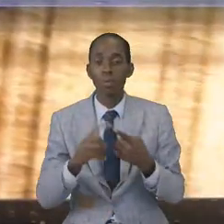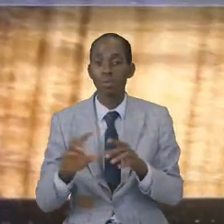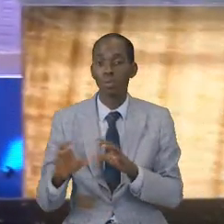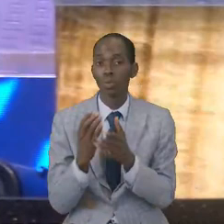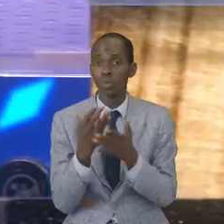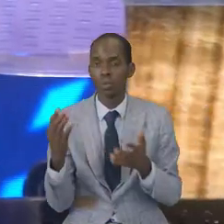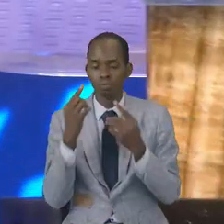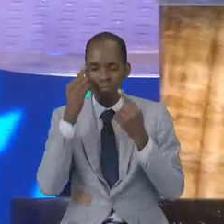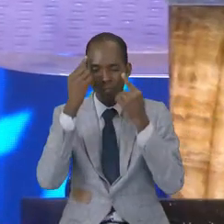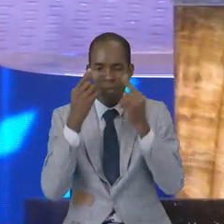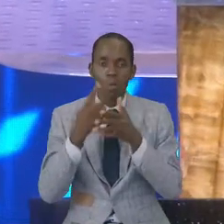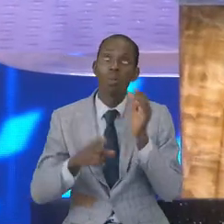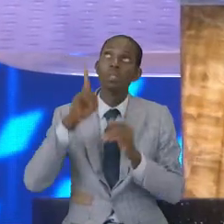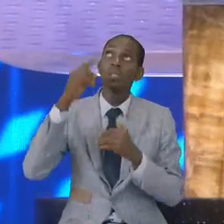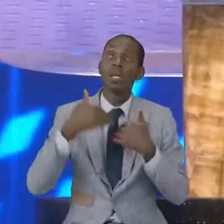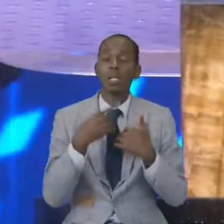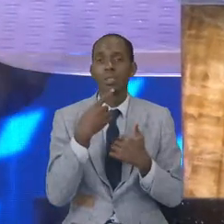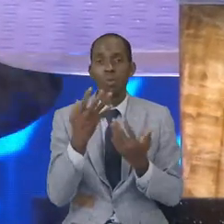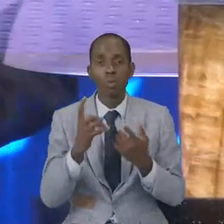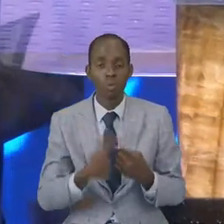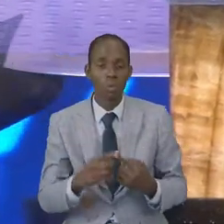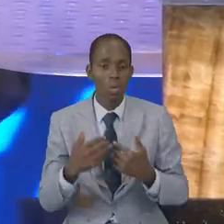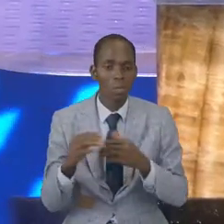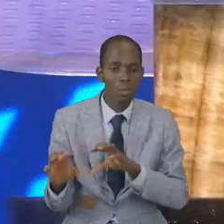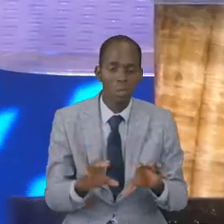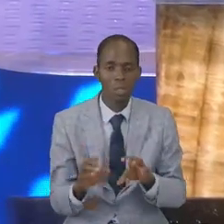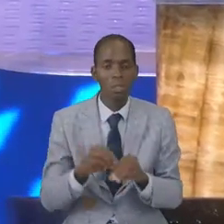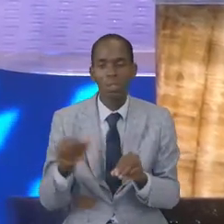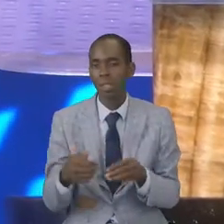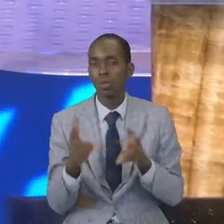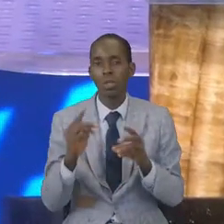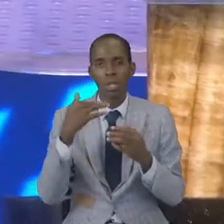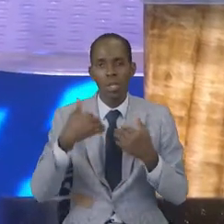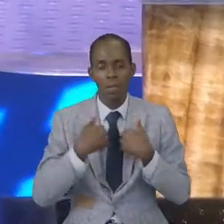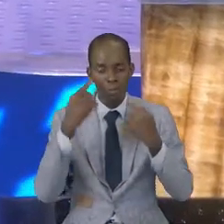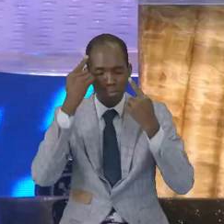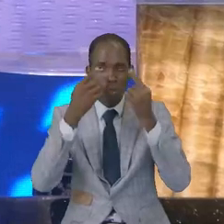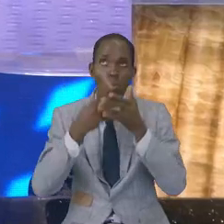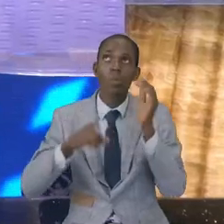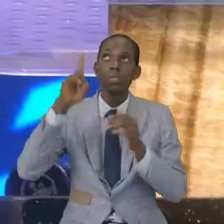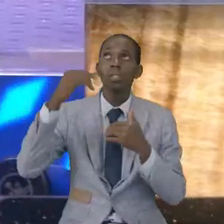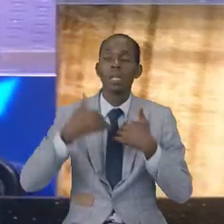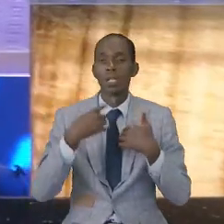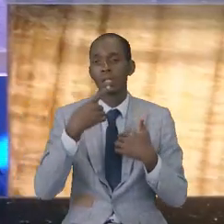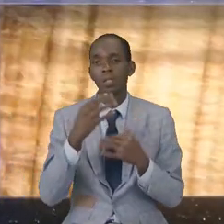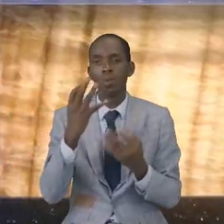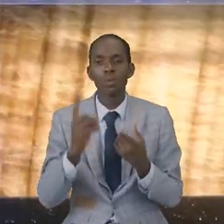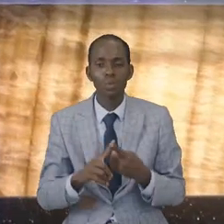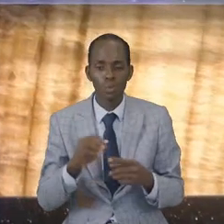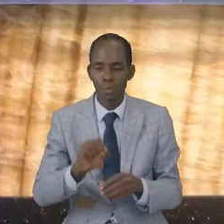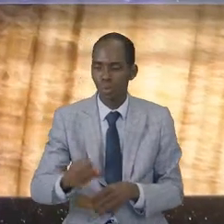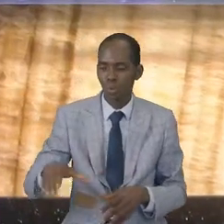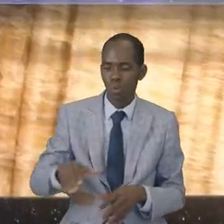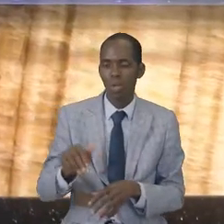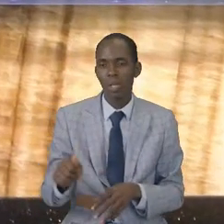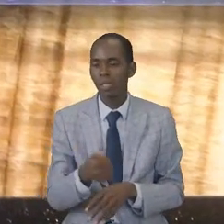something, consider what he has said. You want to act in any way, consider what he has said. You want to sow